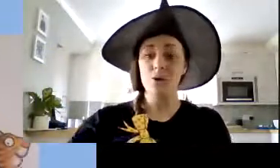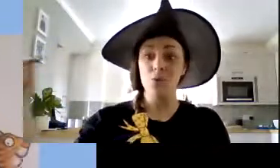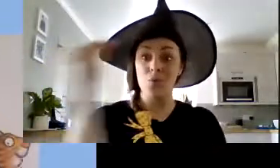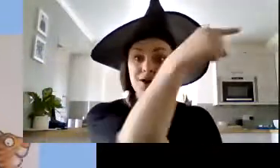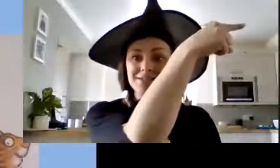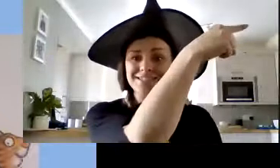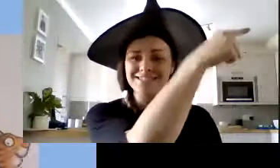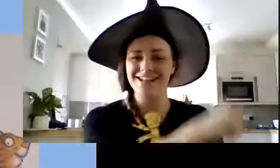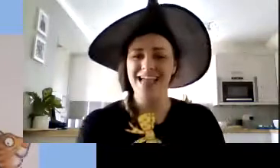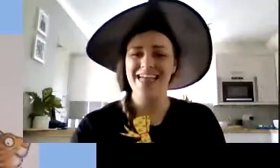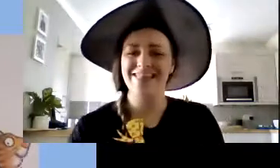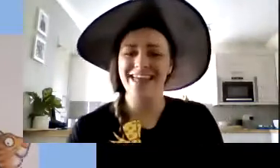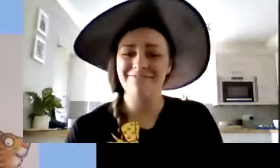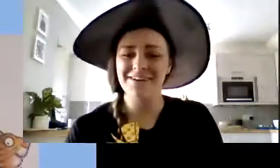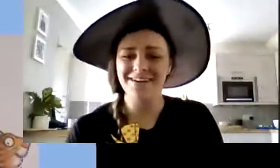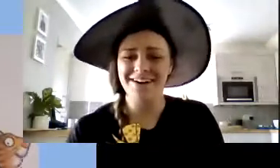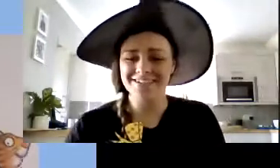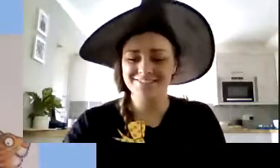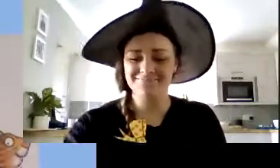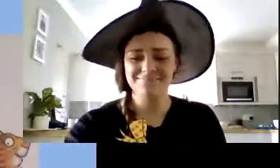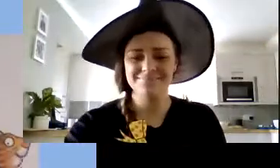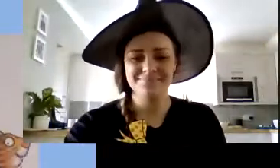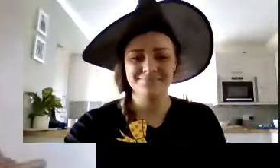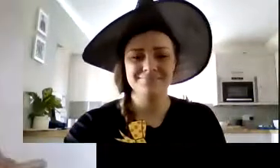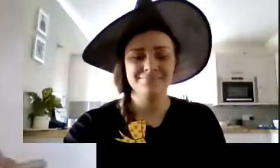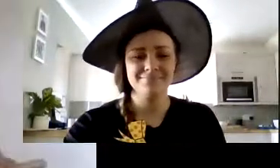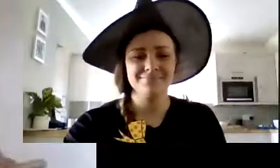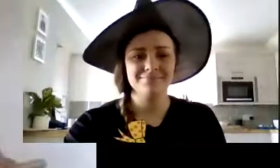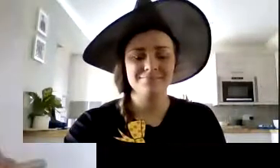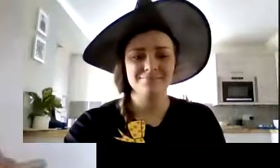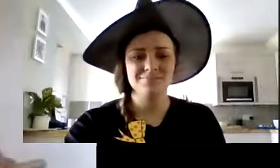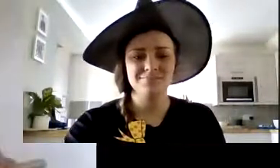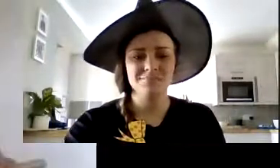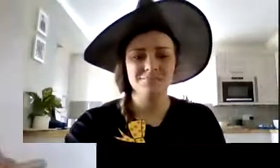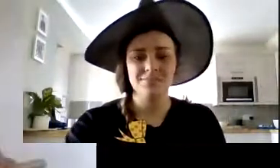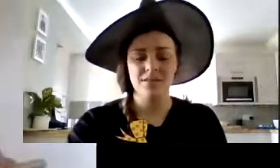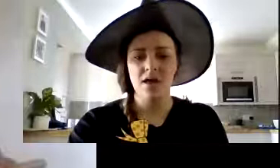and whoosh, they were gone.